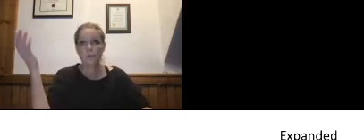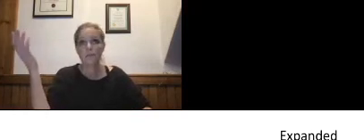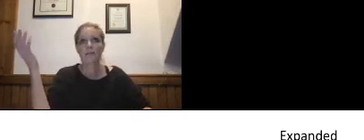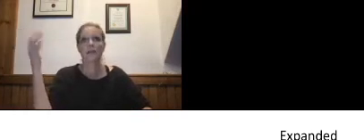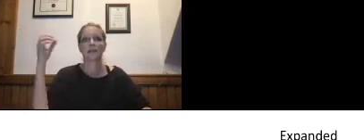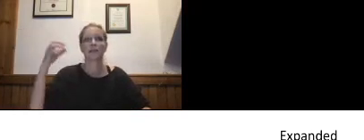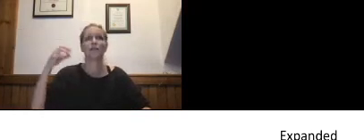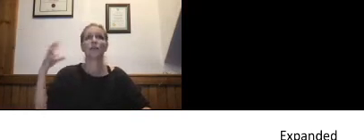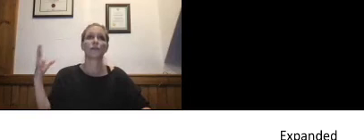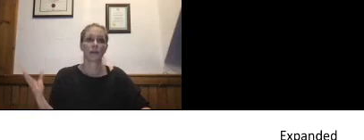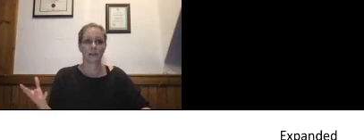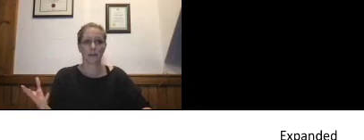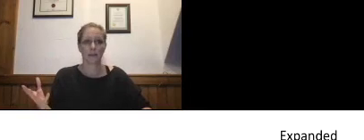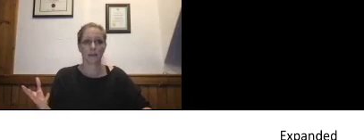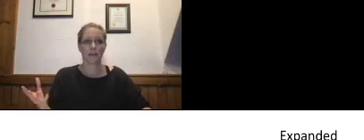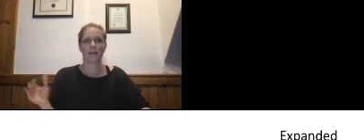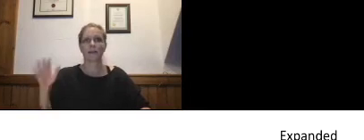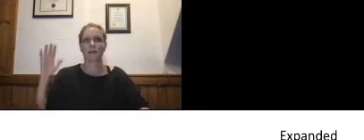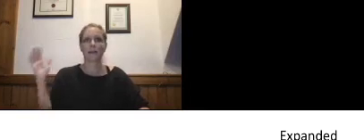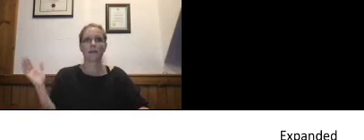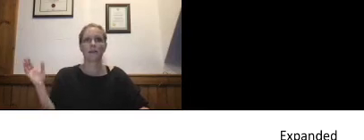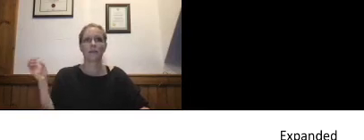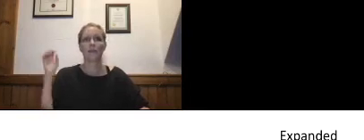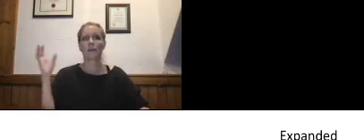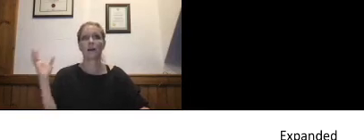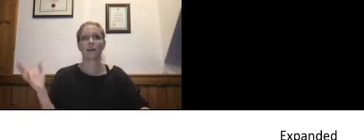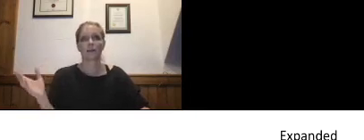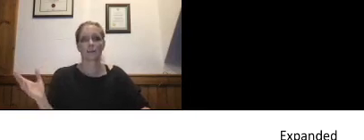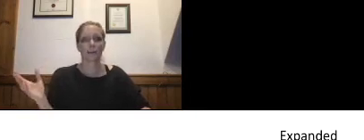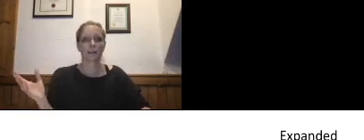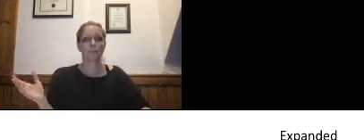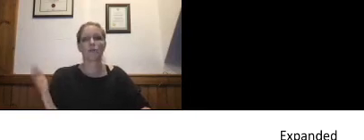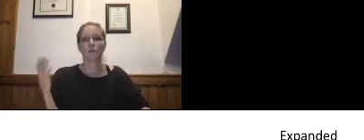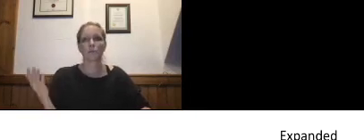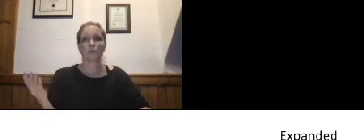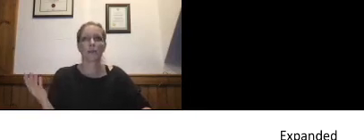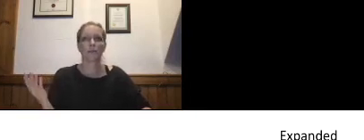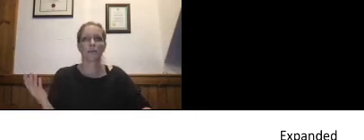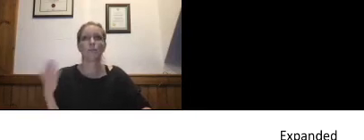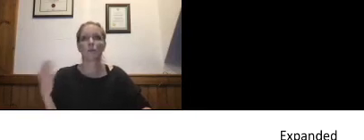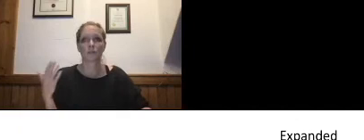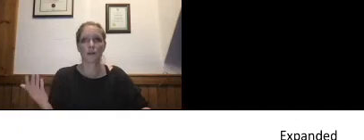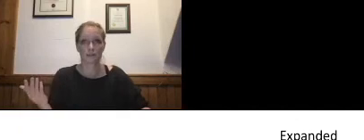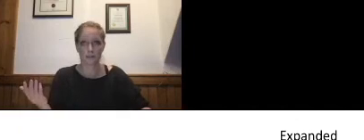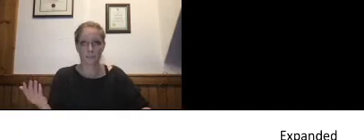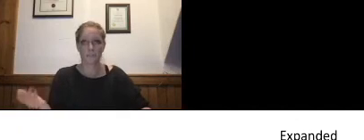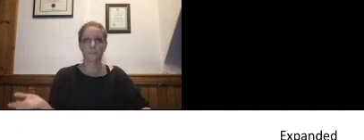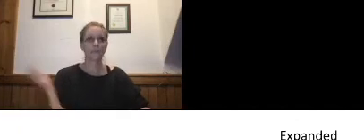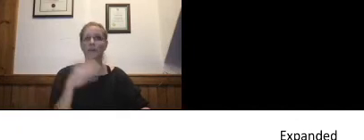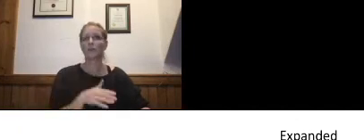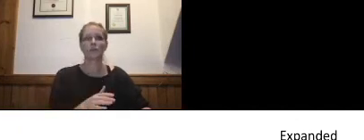Huntington protein that's further expanded, and then later in life, very highly expanded. And presumably, this is more